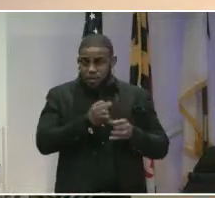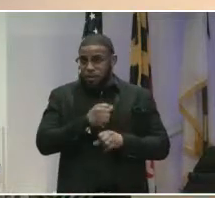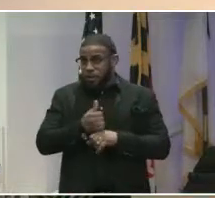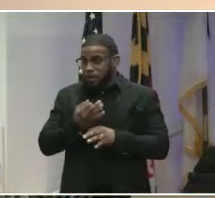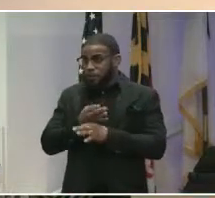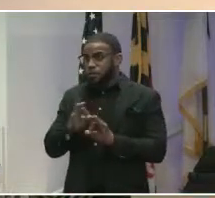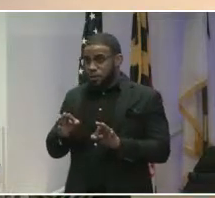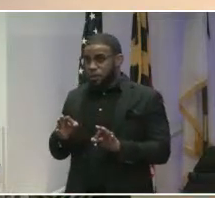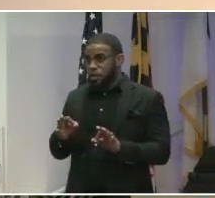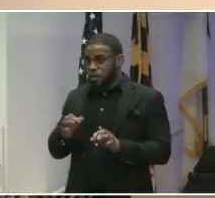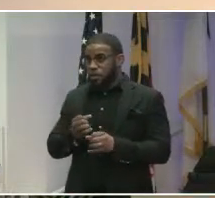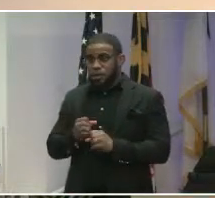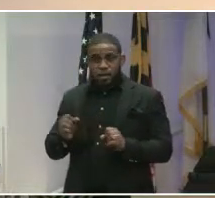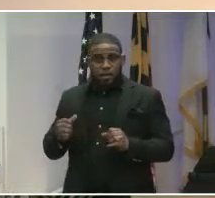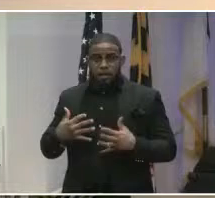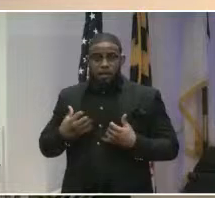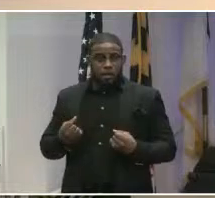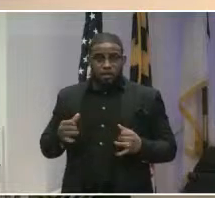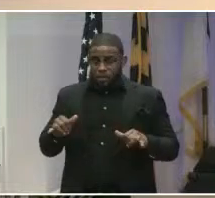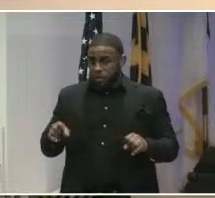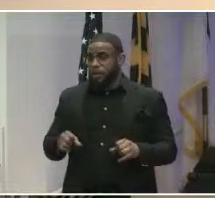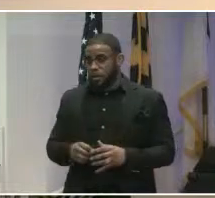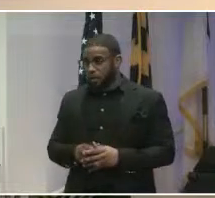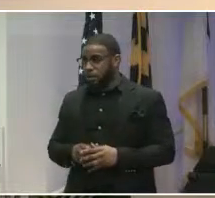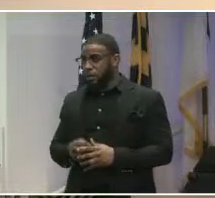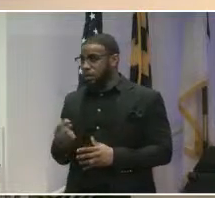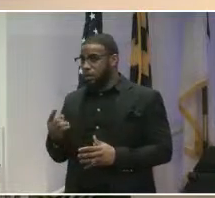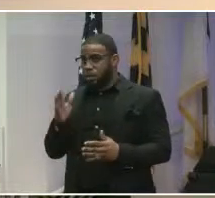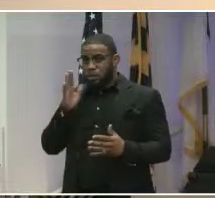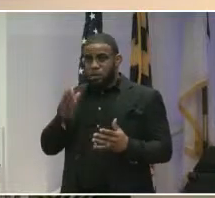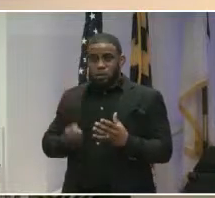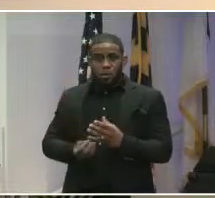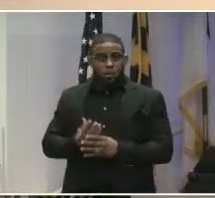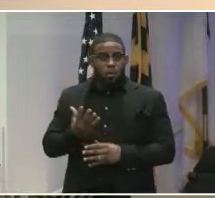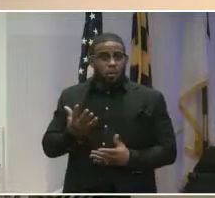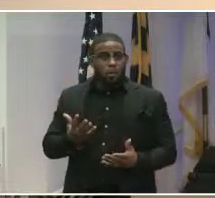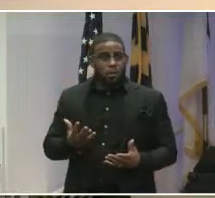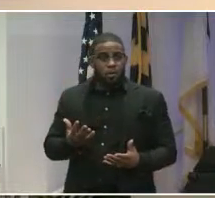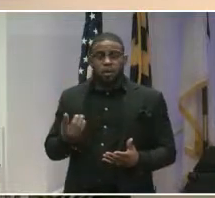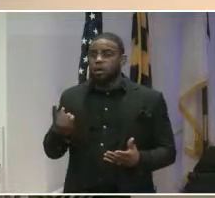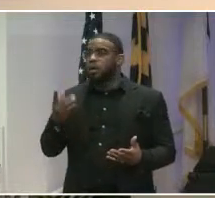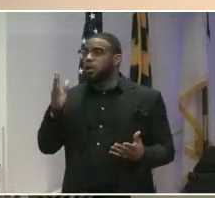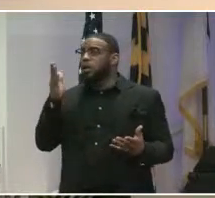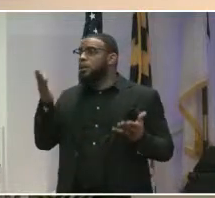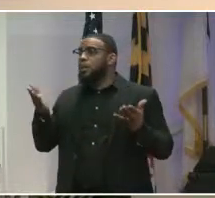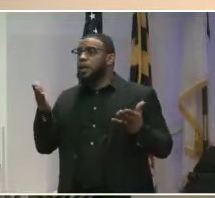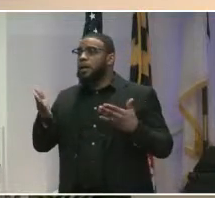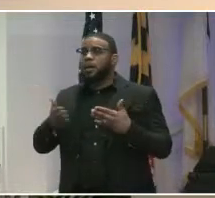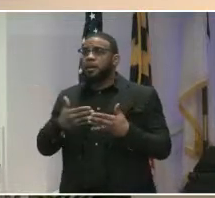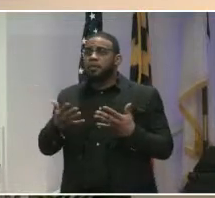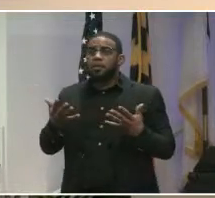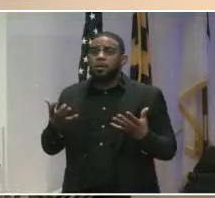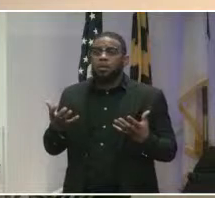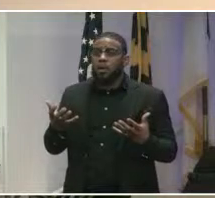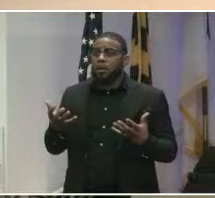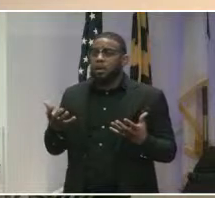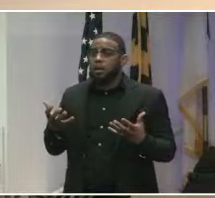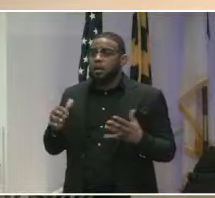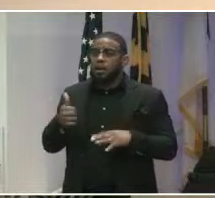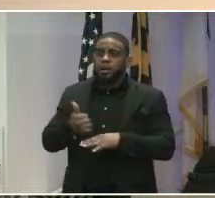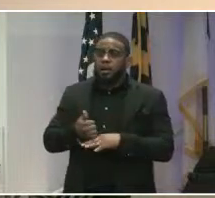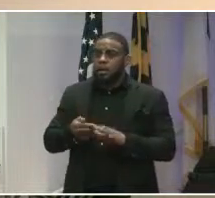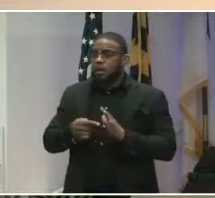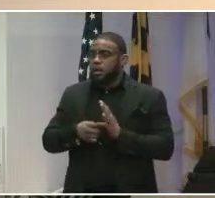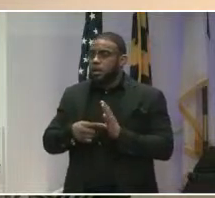free, delivered, or healed. Someone will grow. Someone may even want to designate